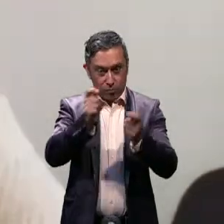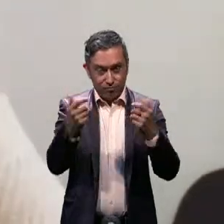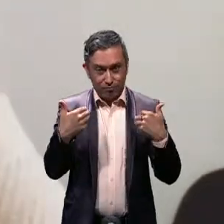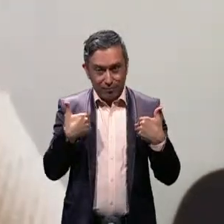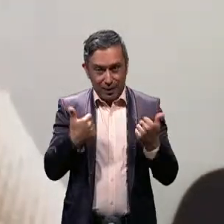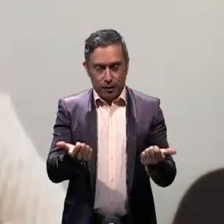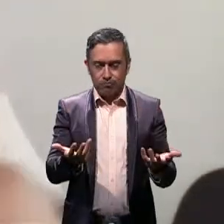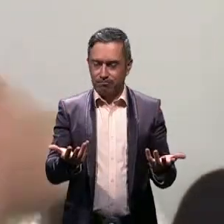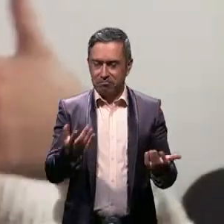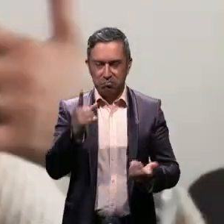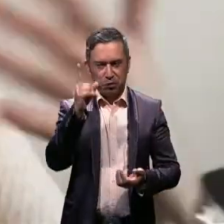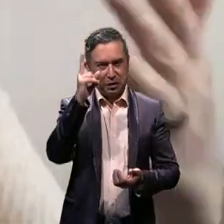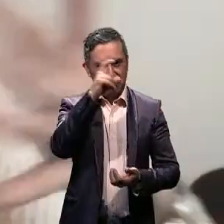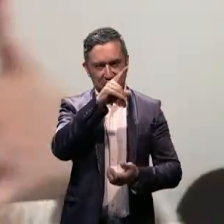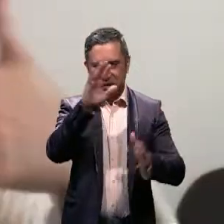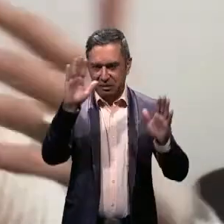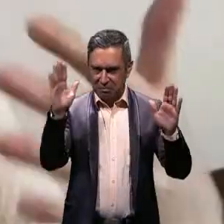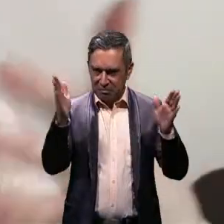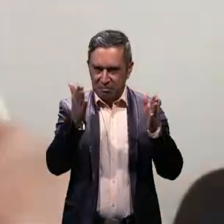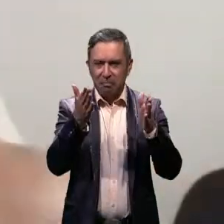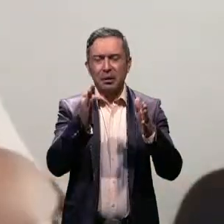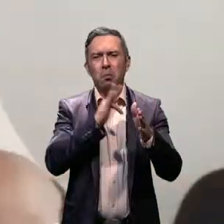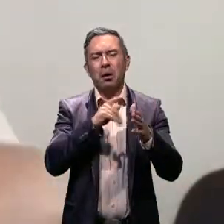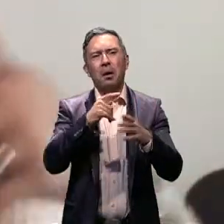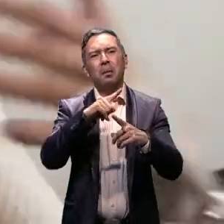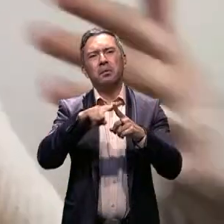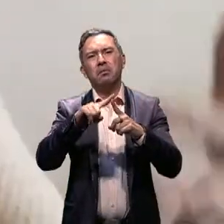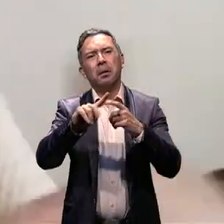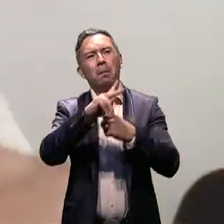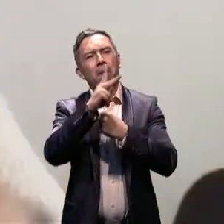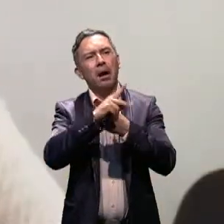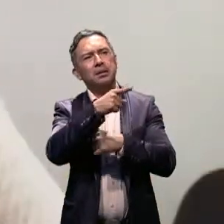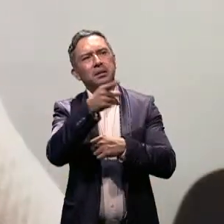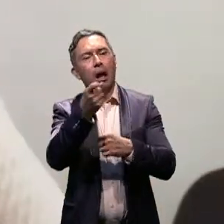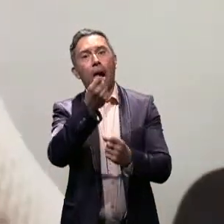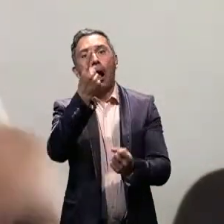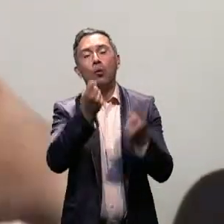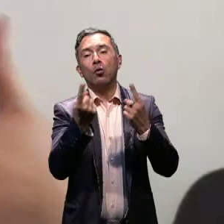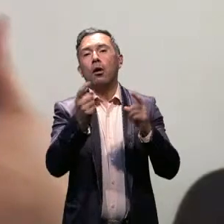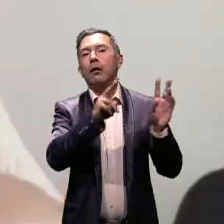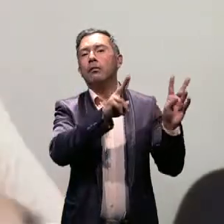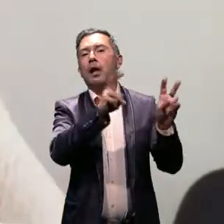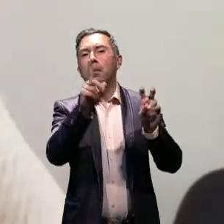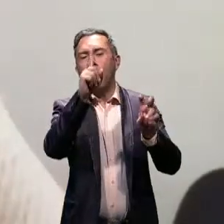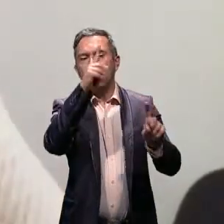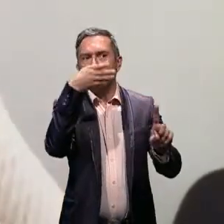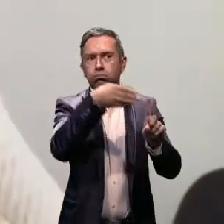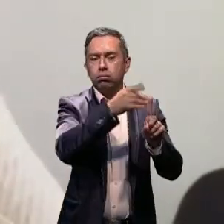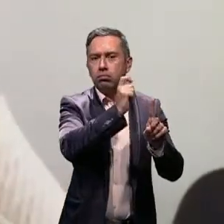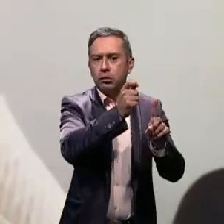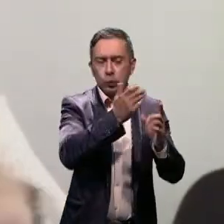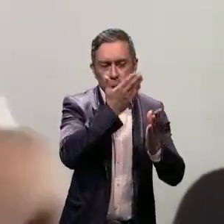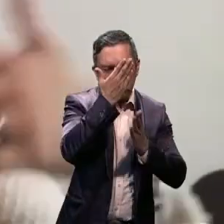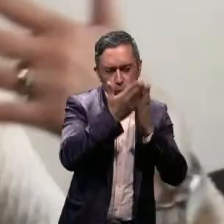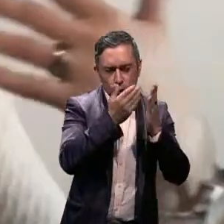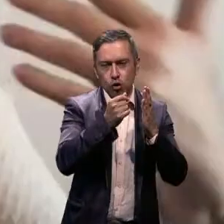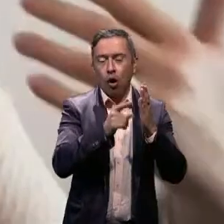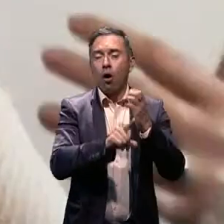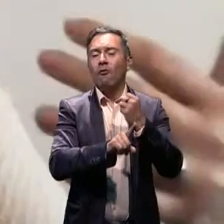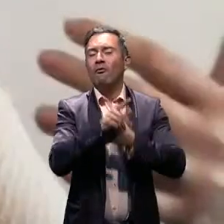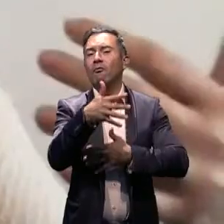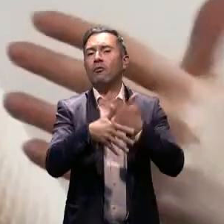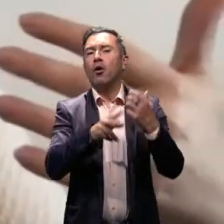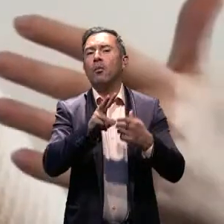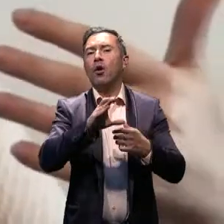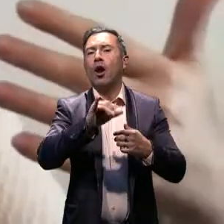we have to acknowledge that there are very few data published in some countries. When we study some fields, when we try to study